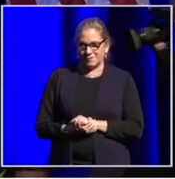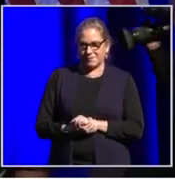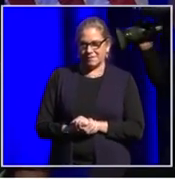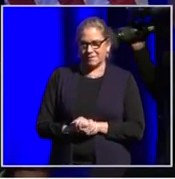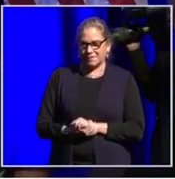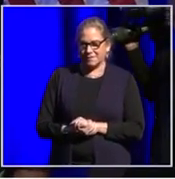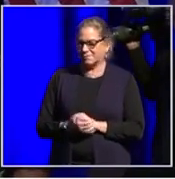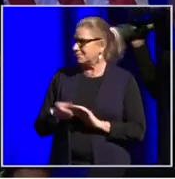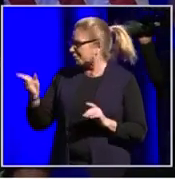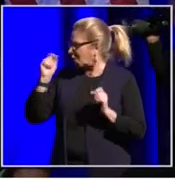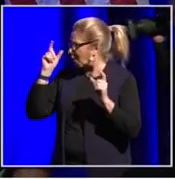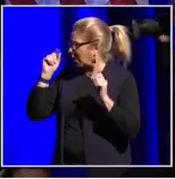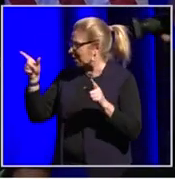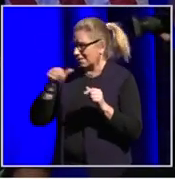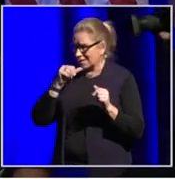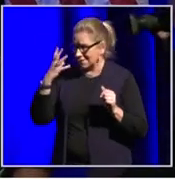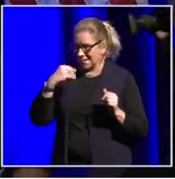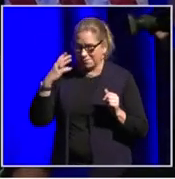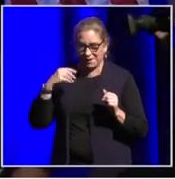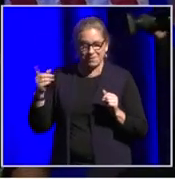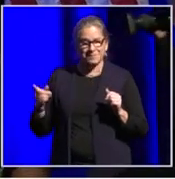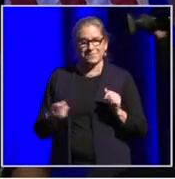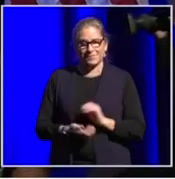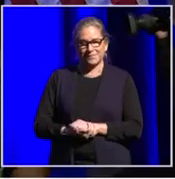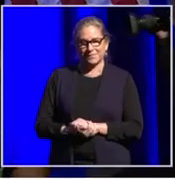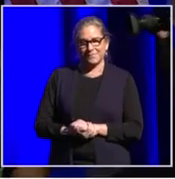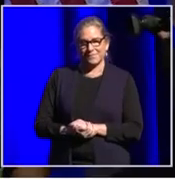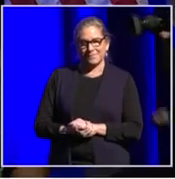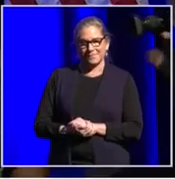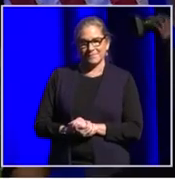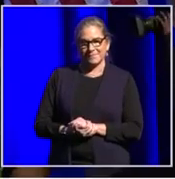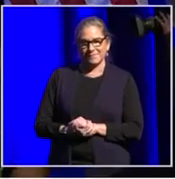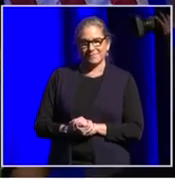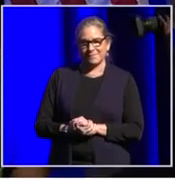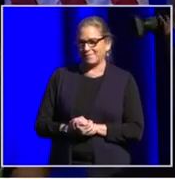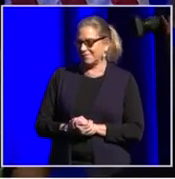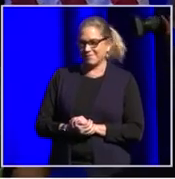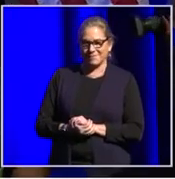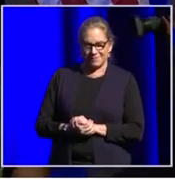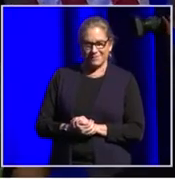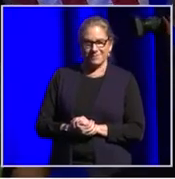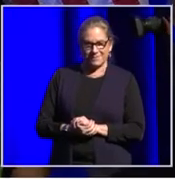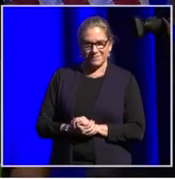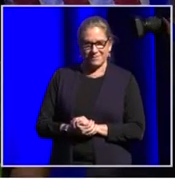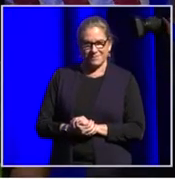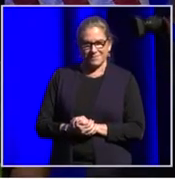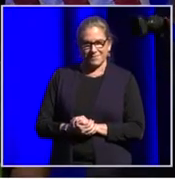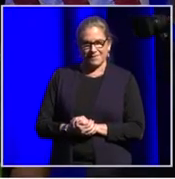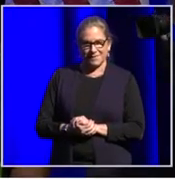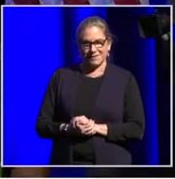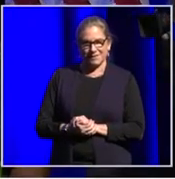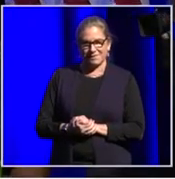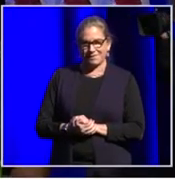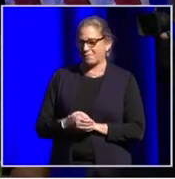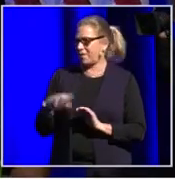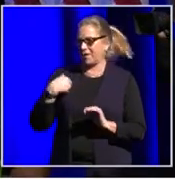not accusing him of anything. Well, he's sitting next to Jack Evans. That was just a warning shot.